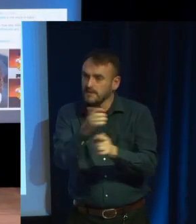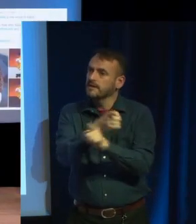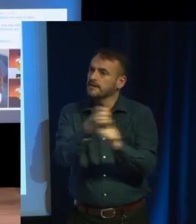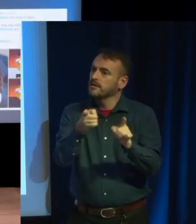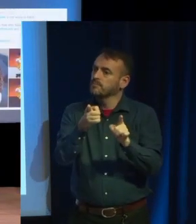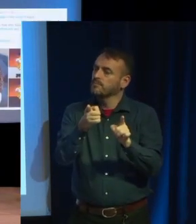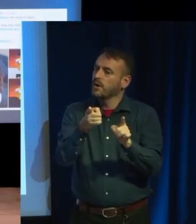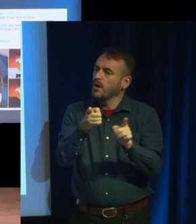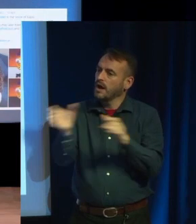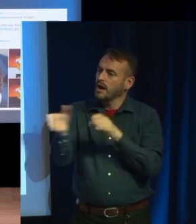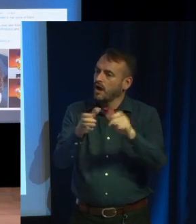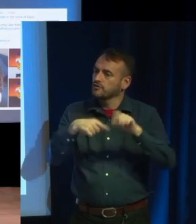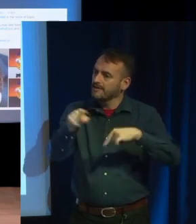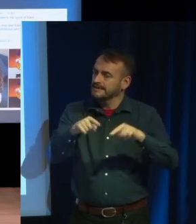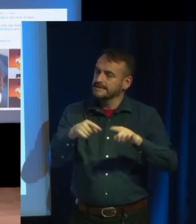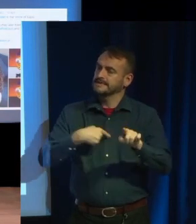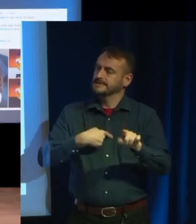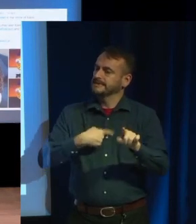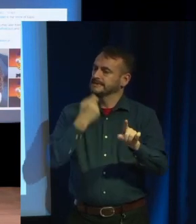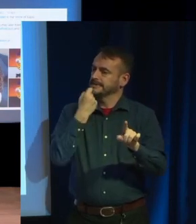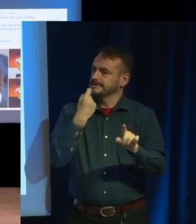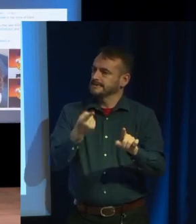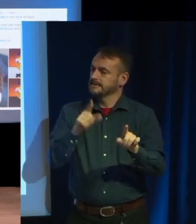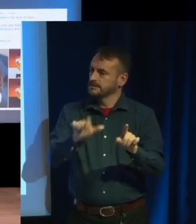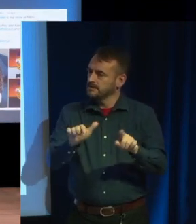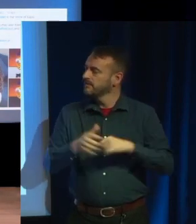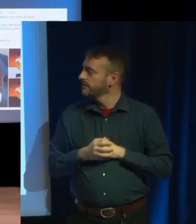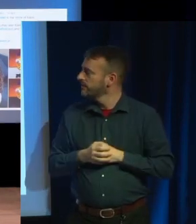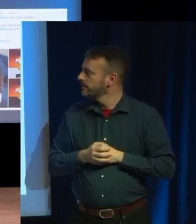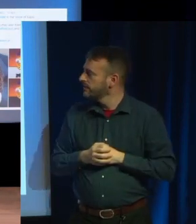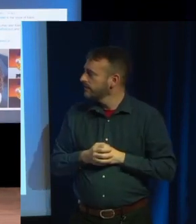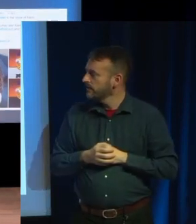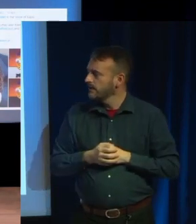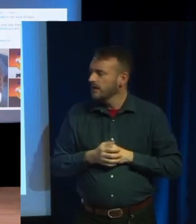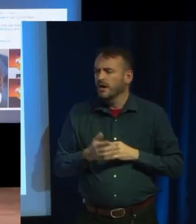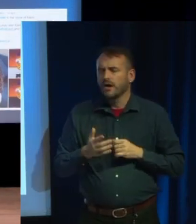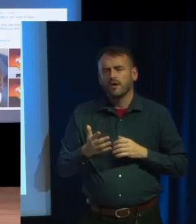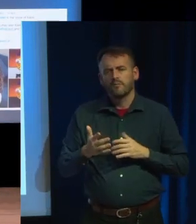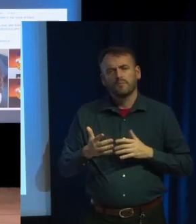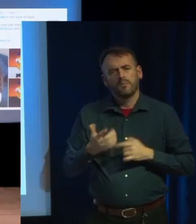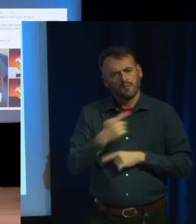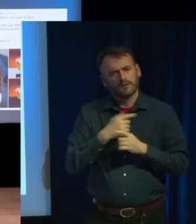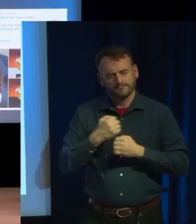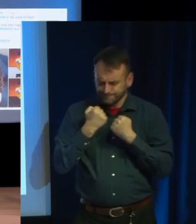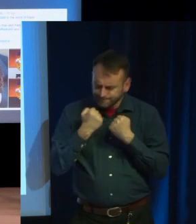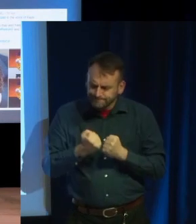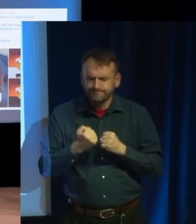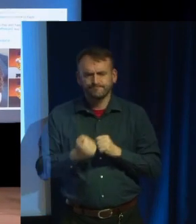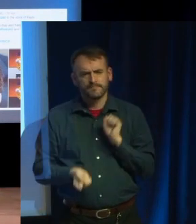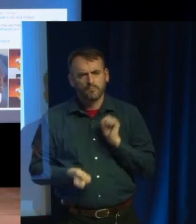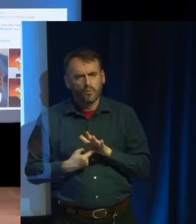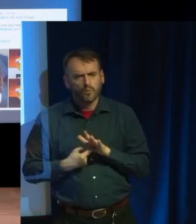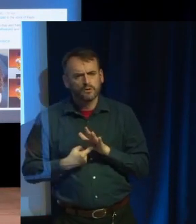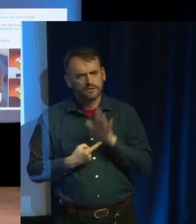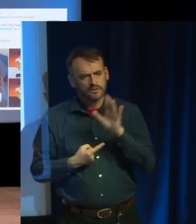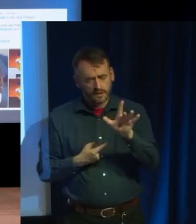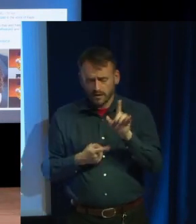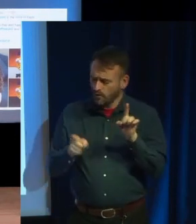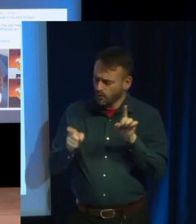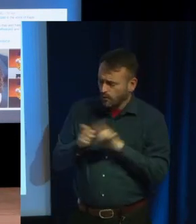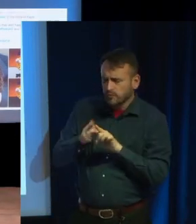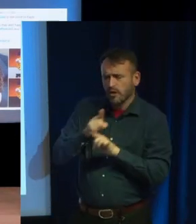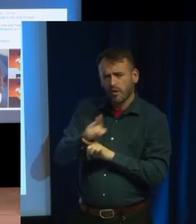But what we maintained throughout, and which we found important and which we needed to stress, was the authenticity. What